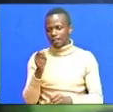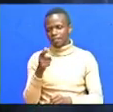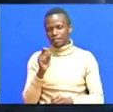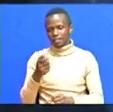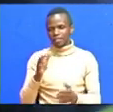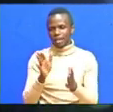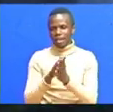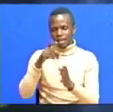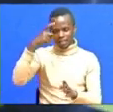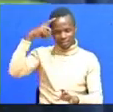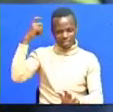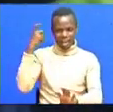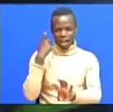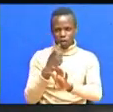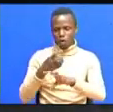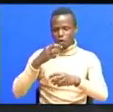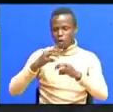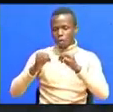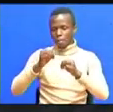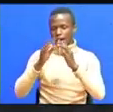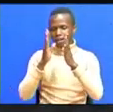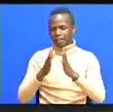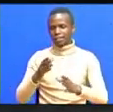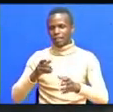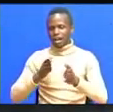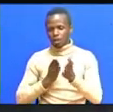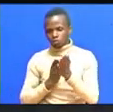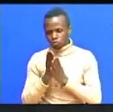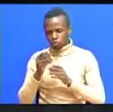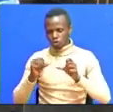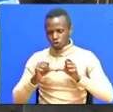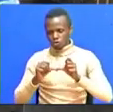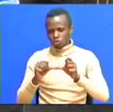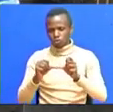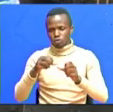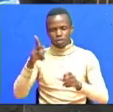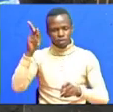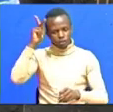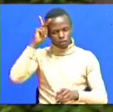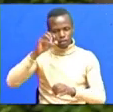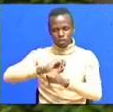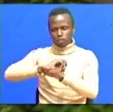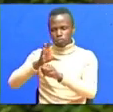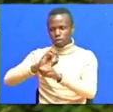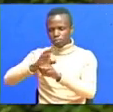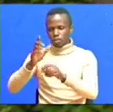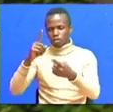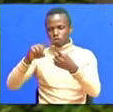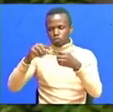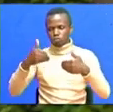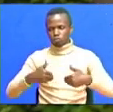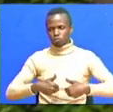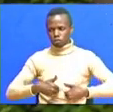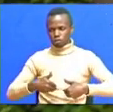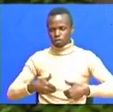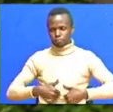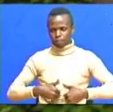a manager there and is passing on his knowledge to other young people.